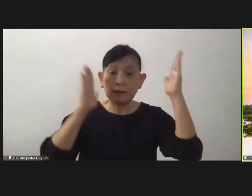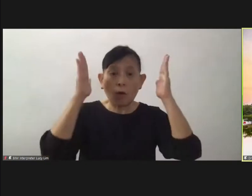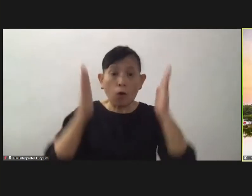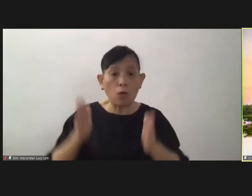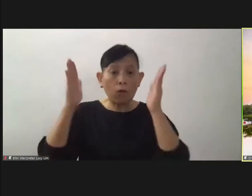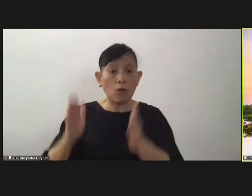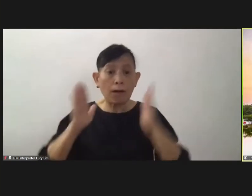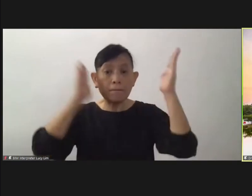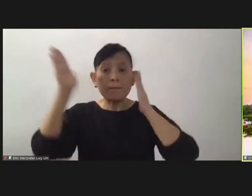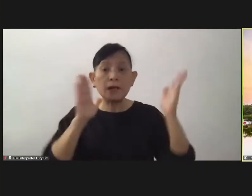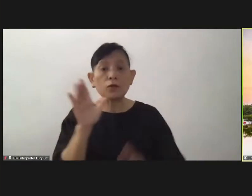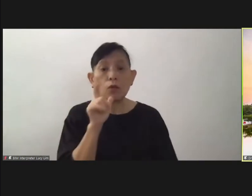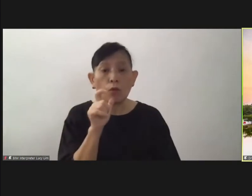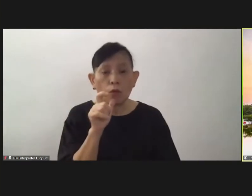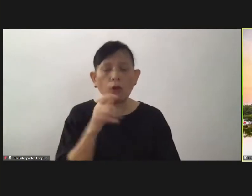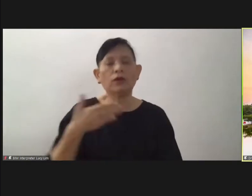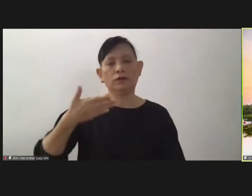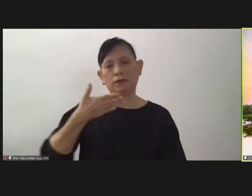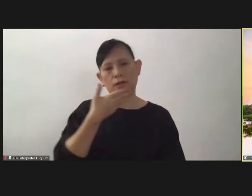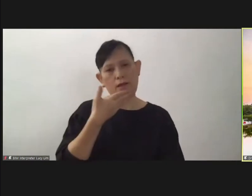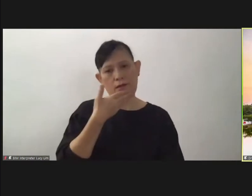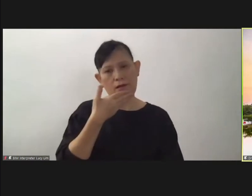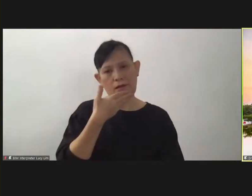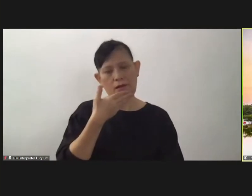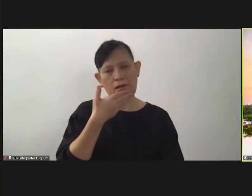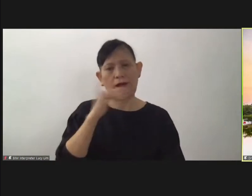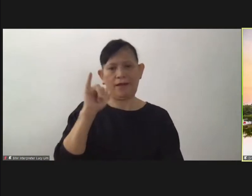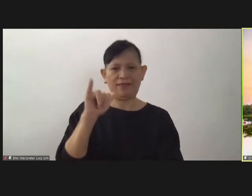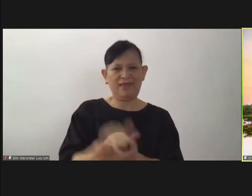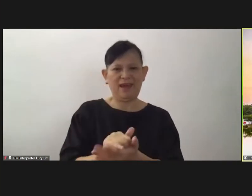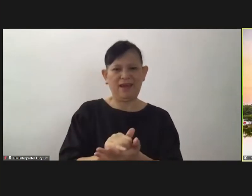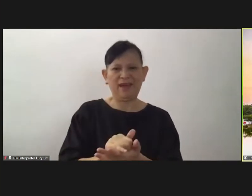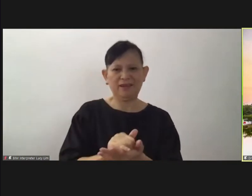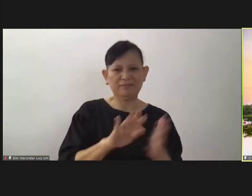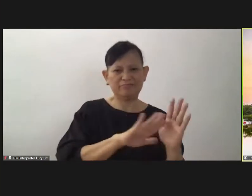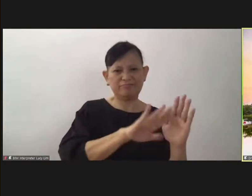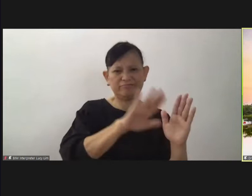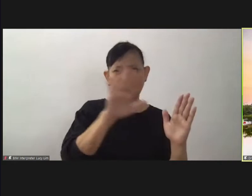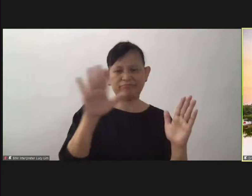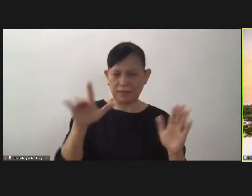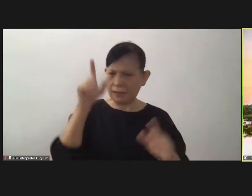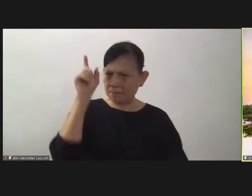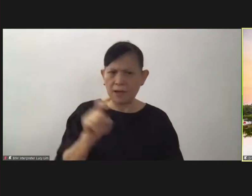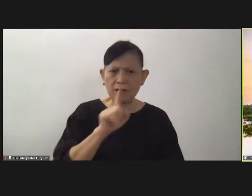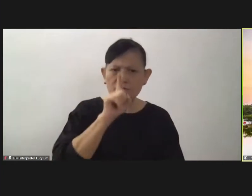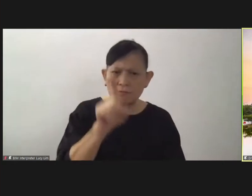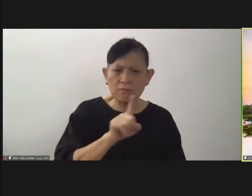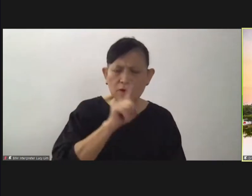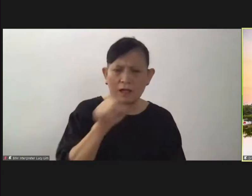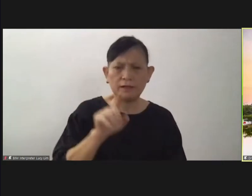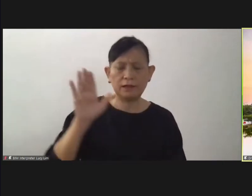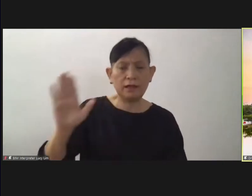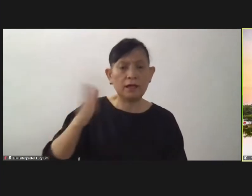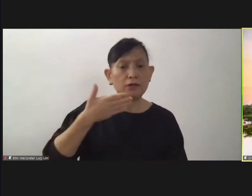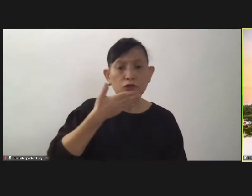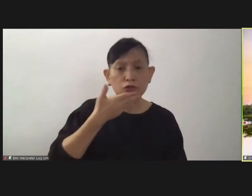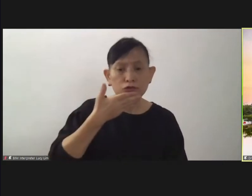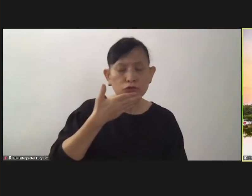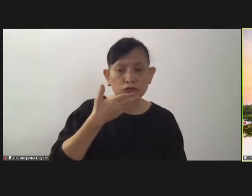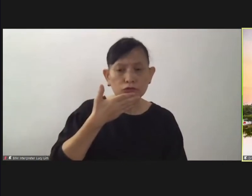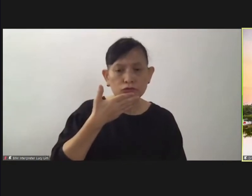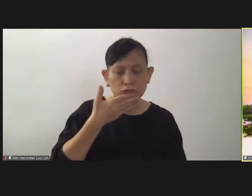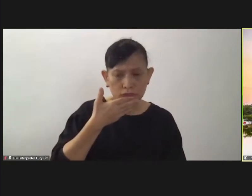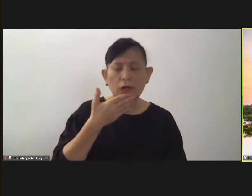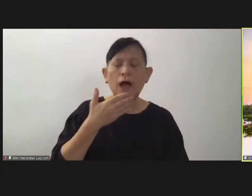are made up of youth. Therefore, in such demographic realities, our youth hold an